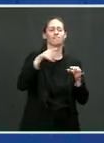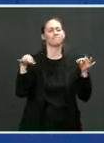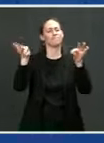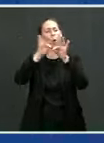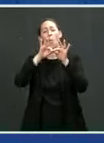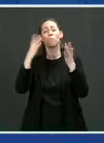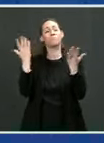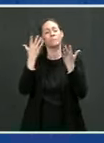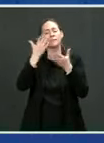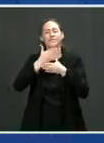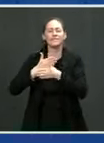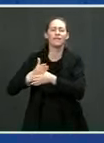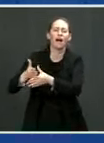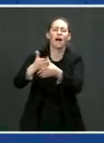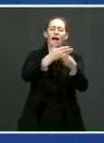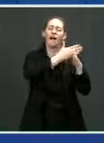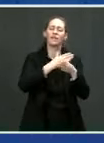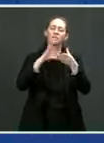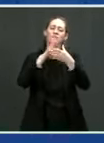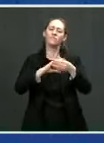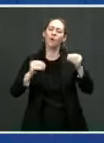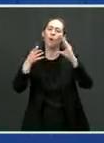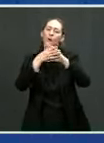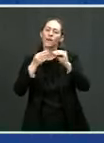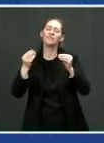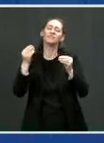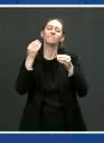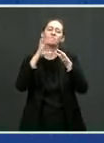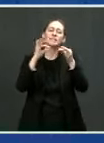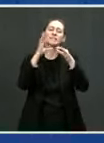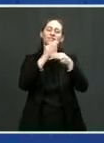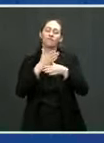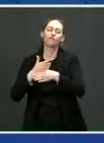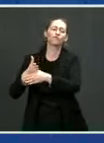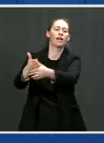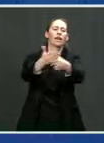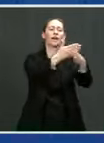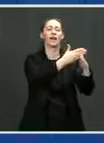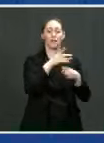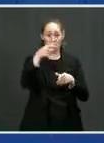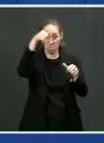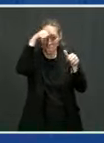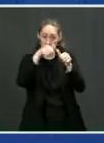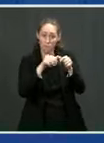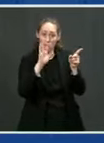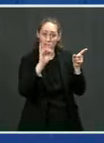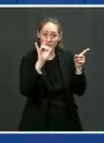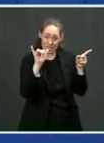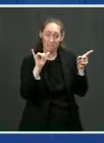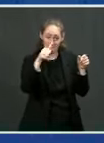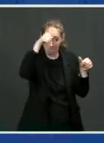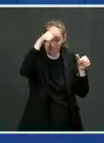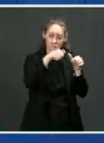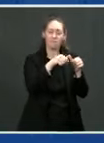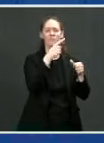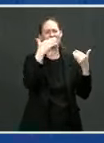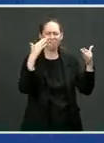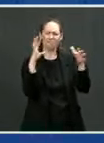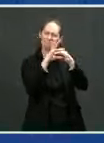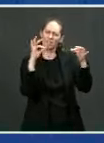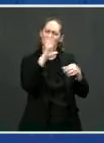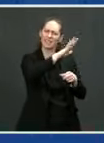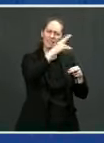and speak aloud. Those of you who remember Billy need to speak his name, tell